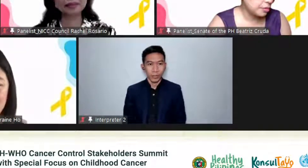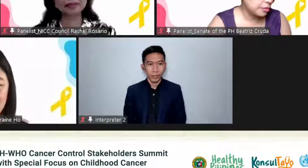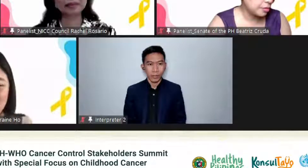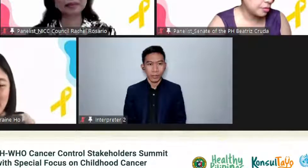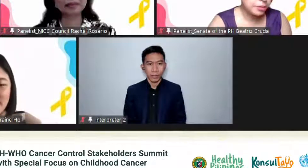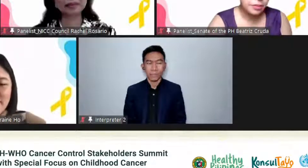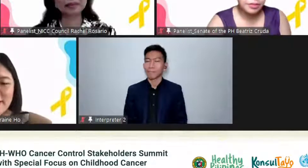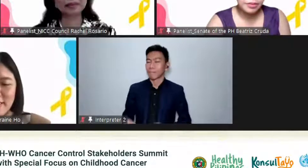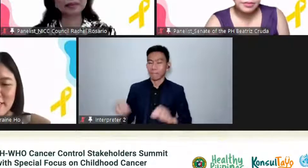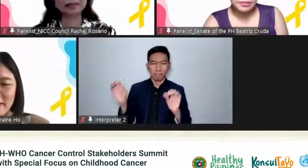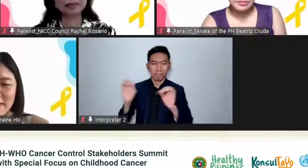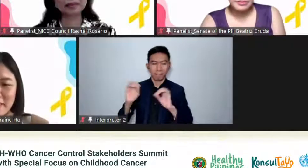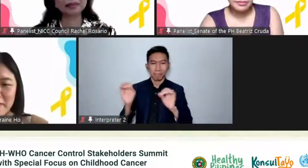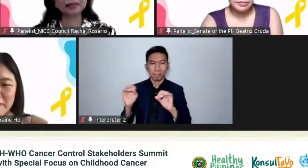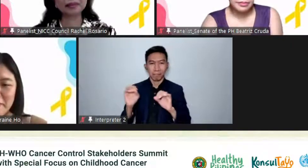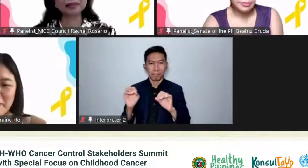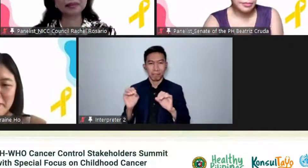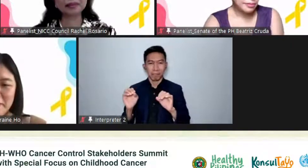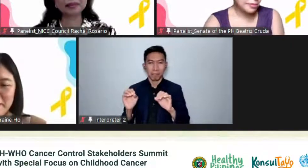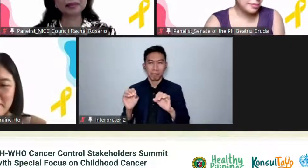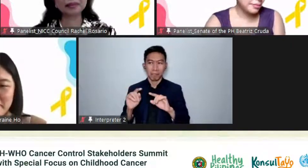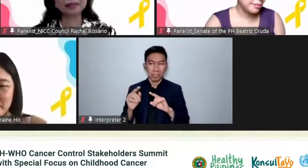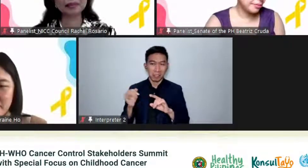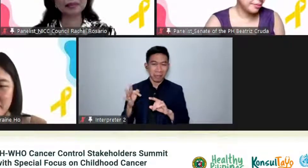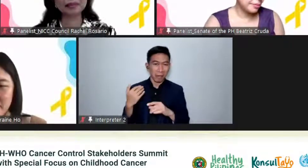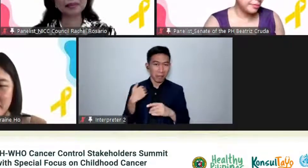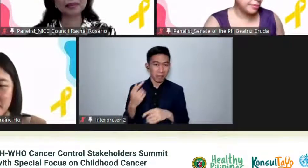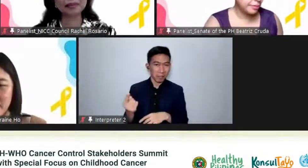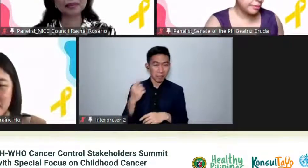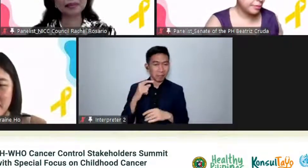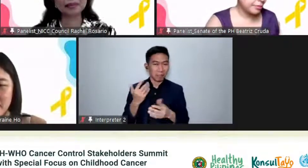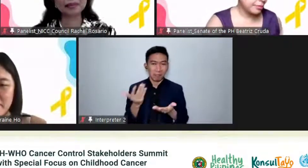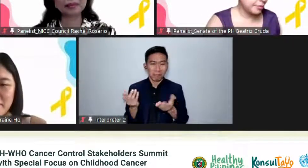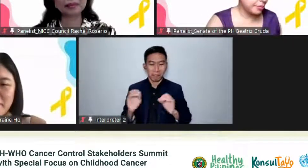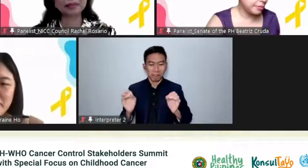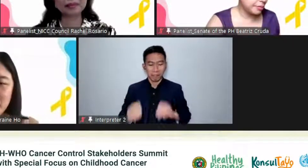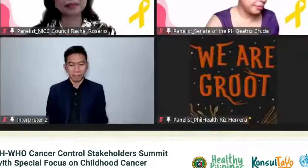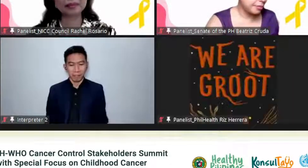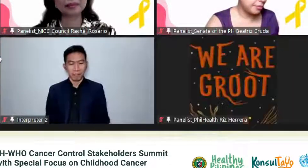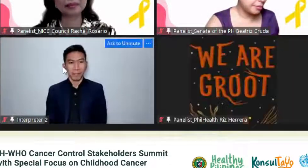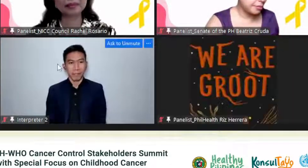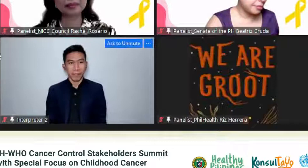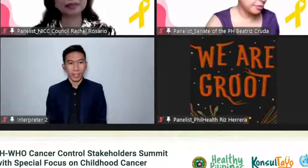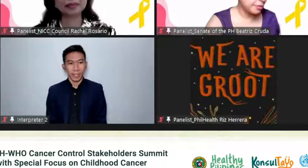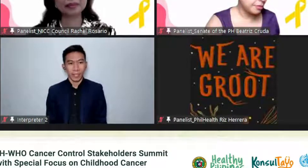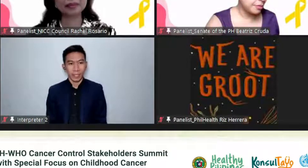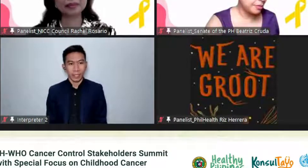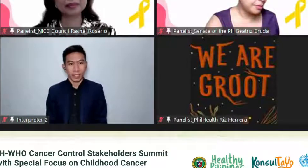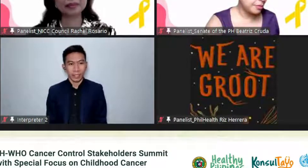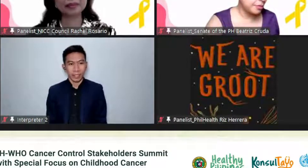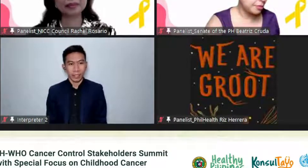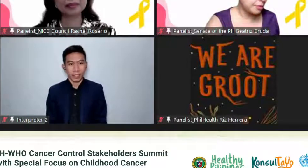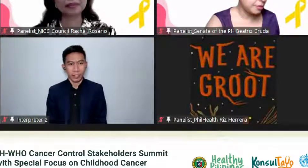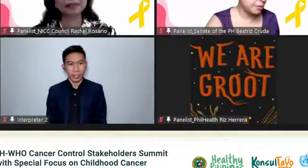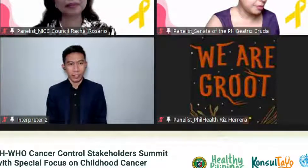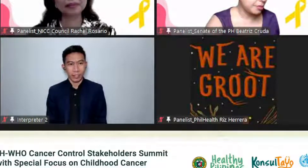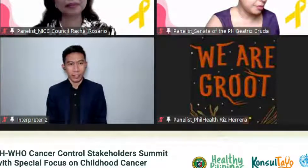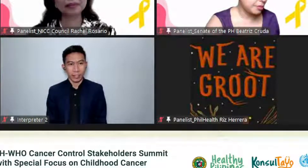None really, unless you have any questions. Oh, okay. There are,